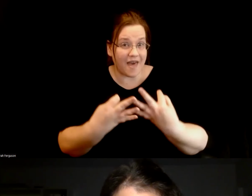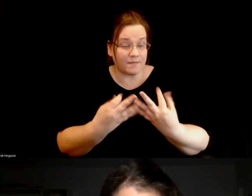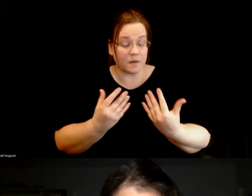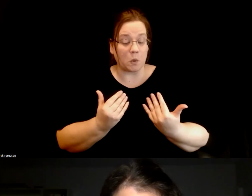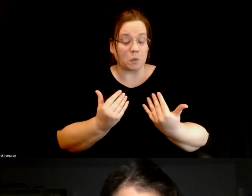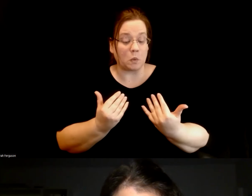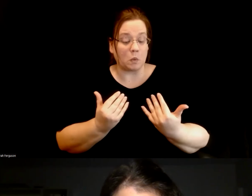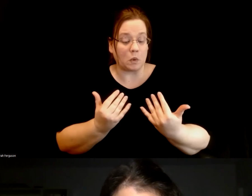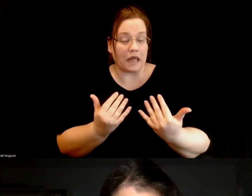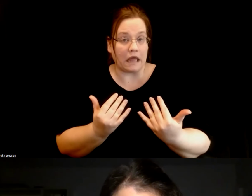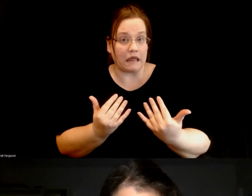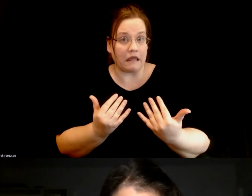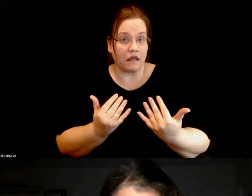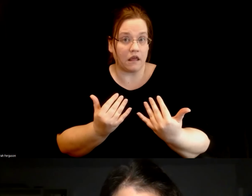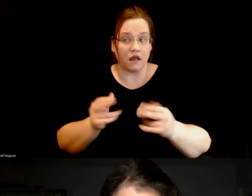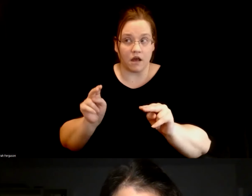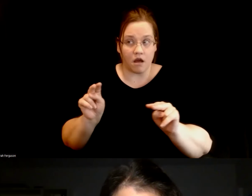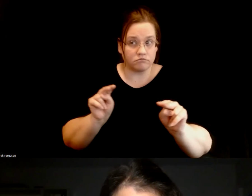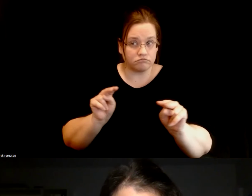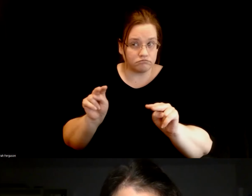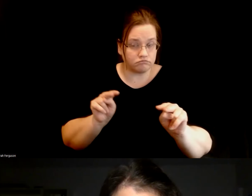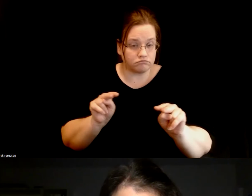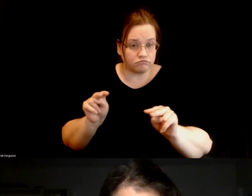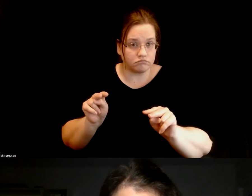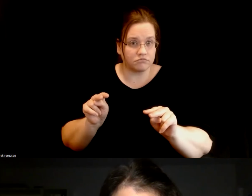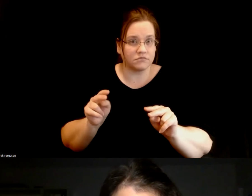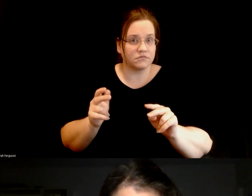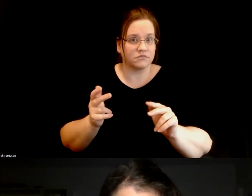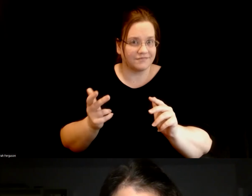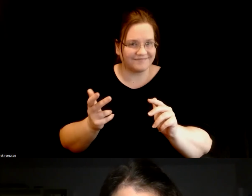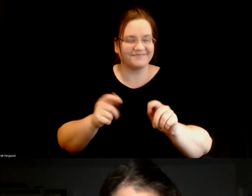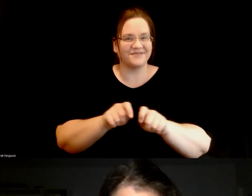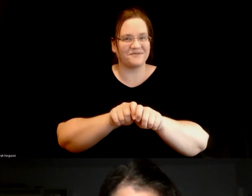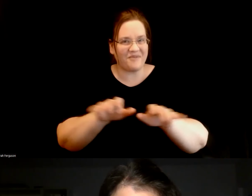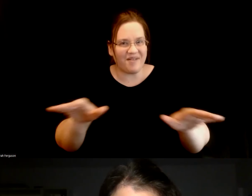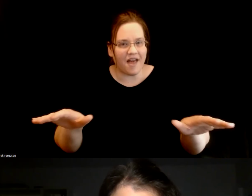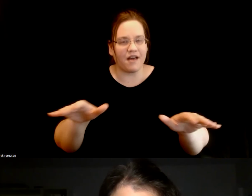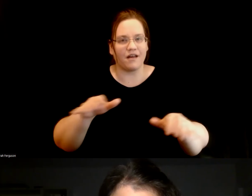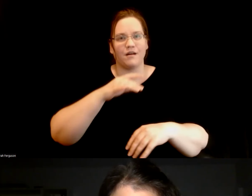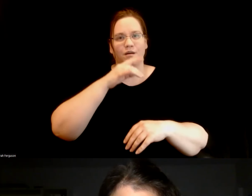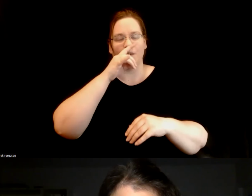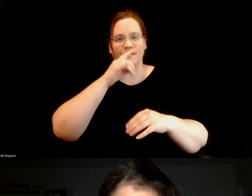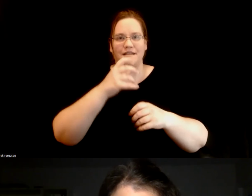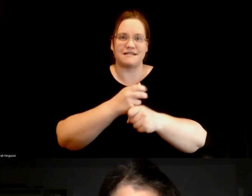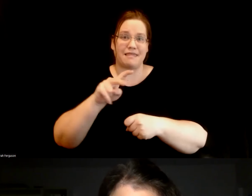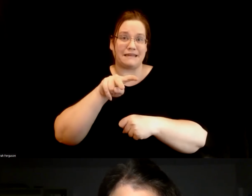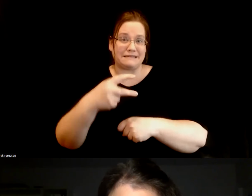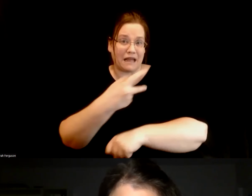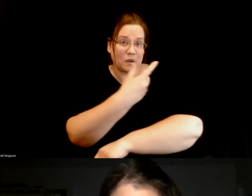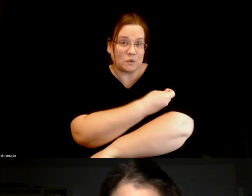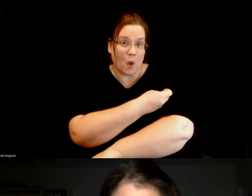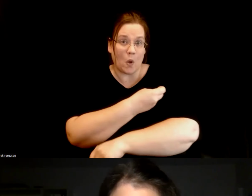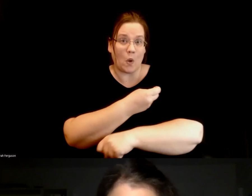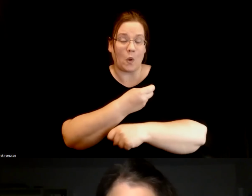bit and continue to watch as we roll this out, as kids get the second dose in just a couple